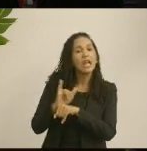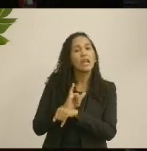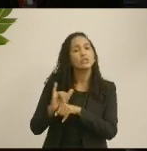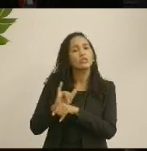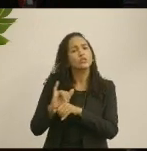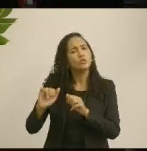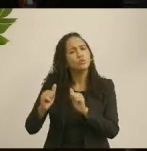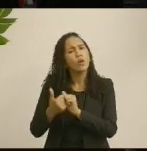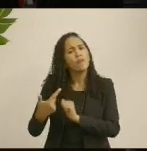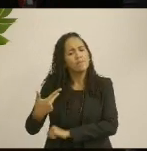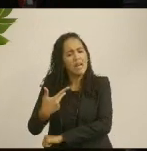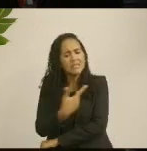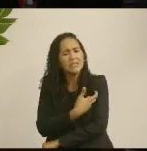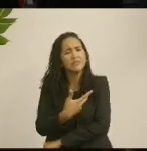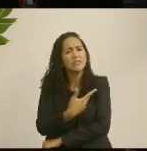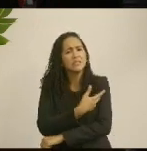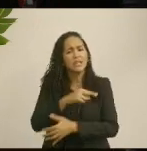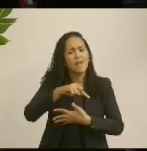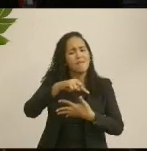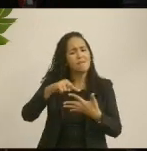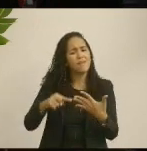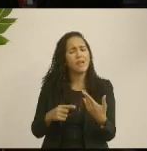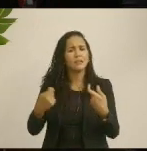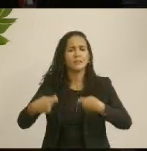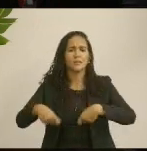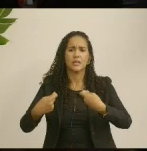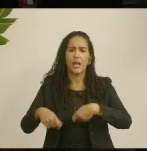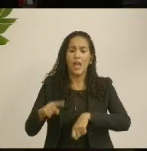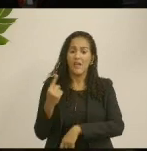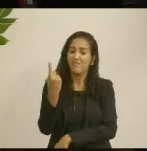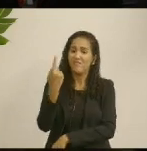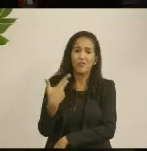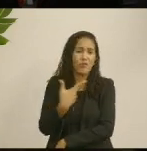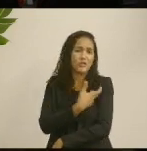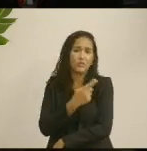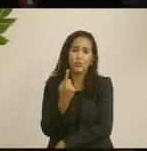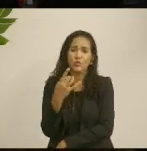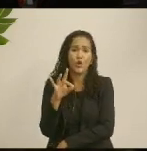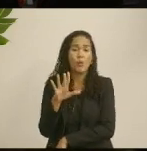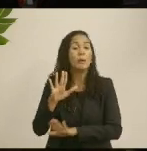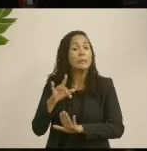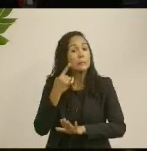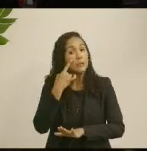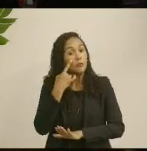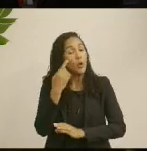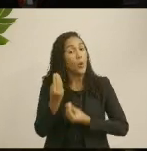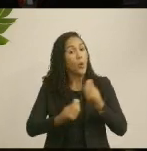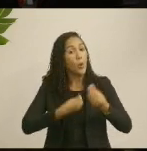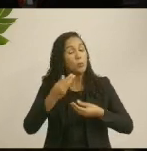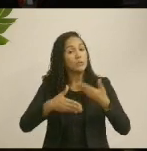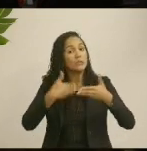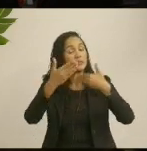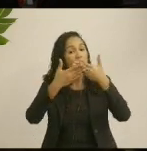is one of them. We have to see how it goes, but once get through that analysis that's